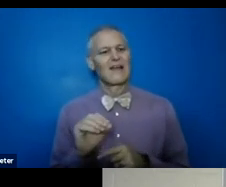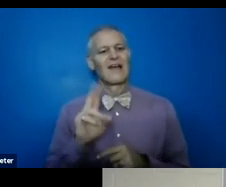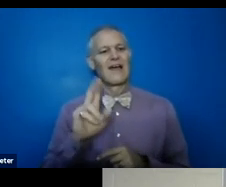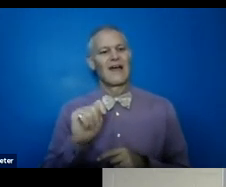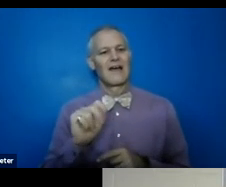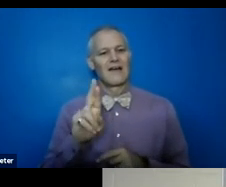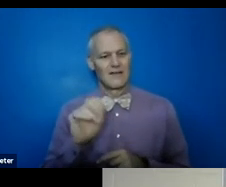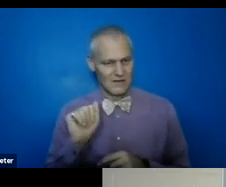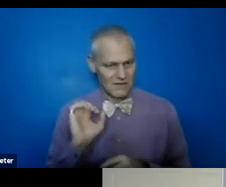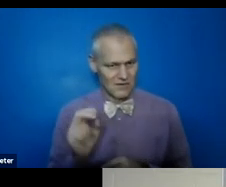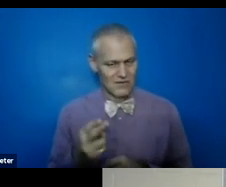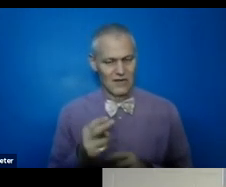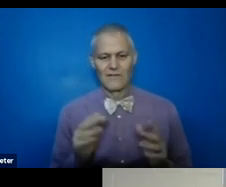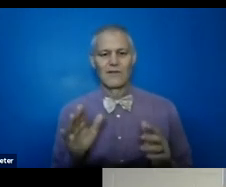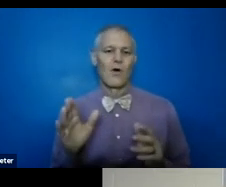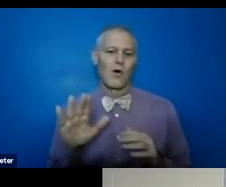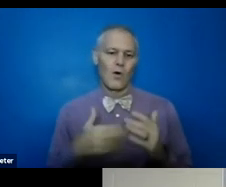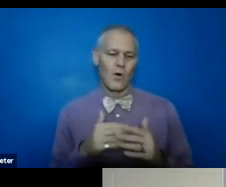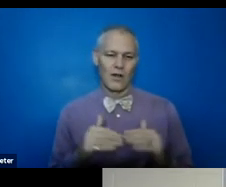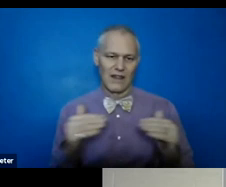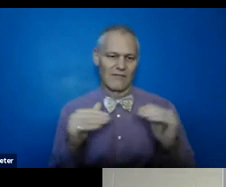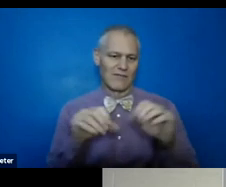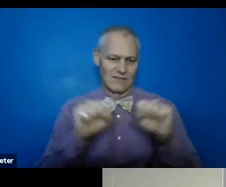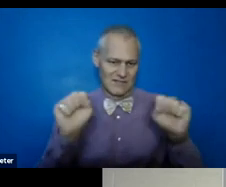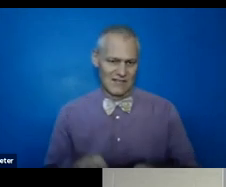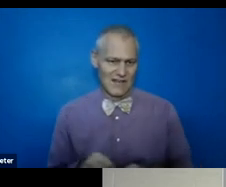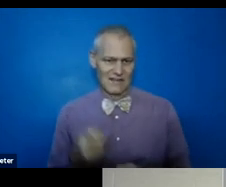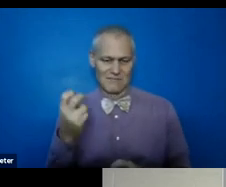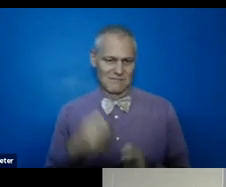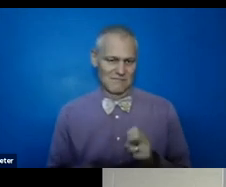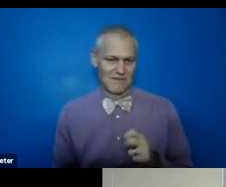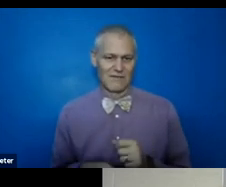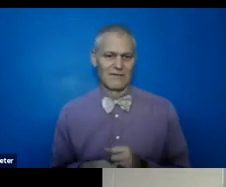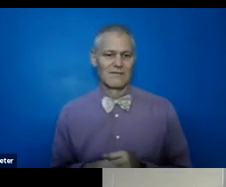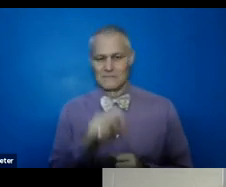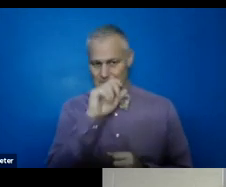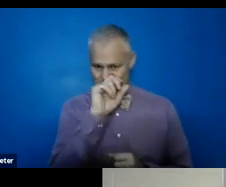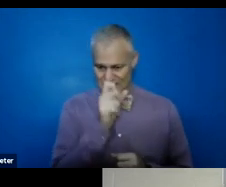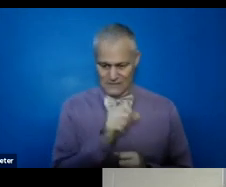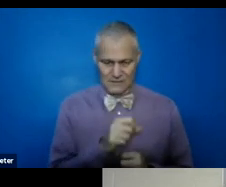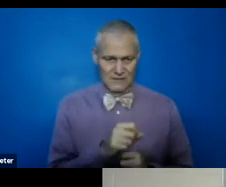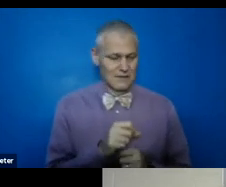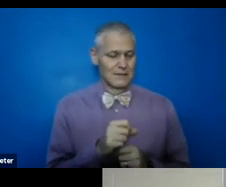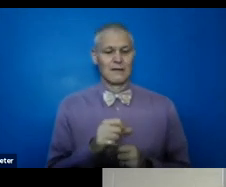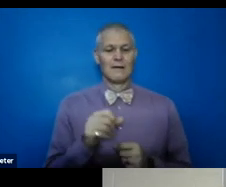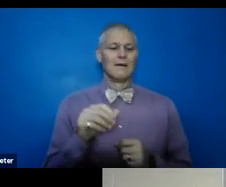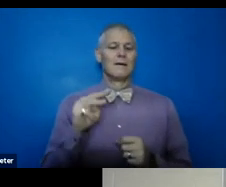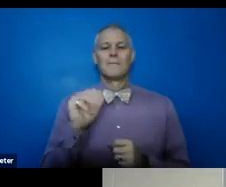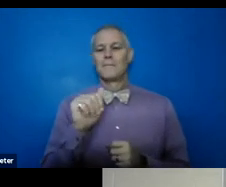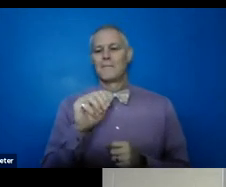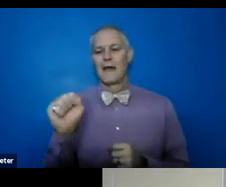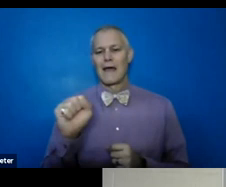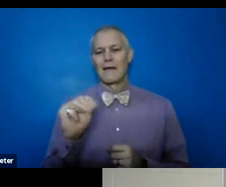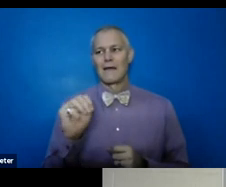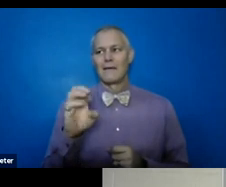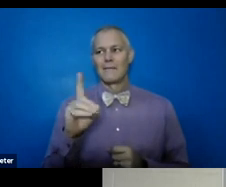go at every level of a whole society like that. And just there are, whether it's mass media, but just way above and beyond